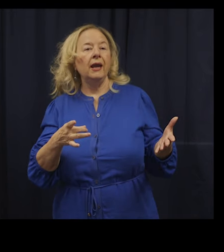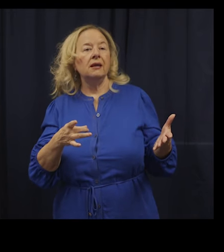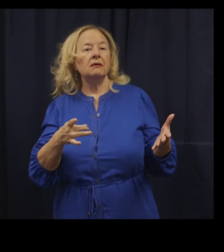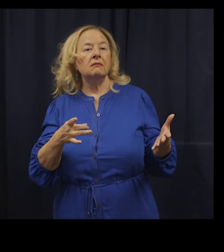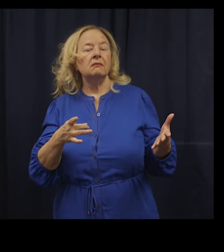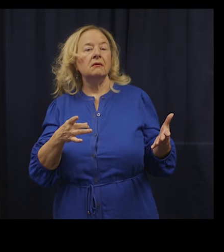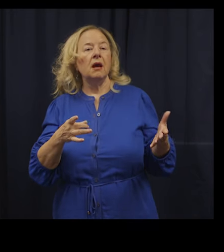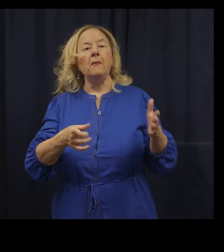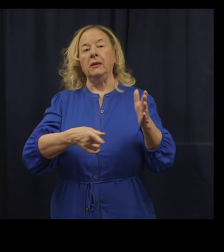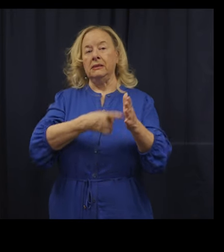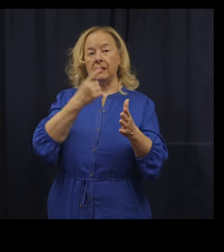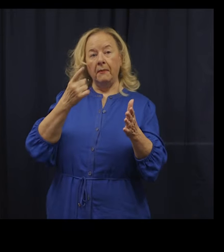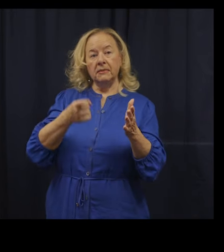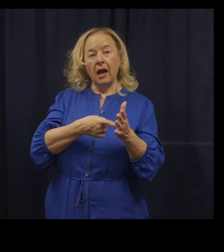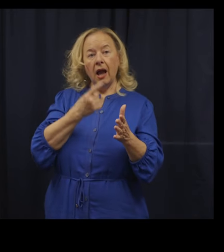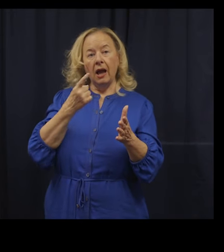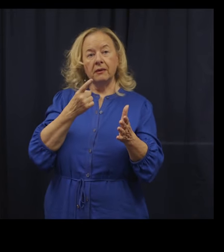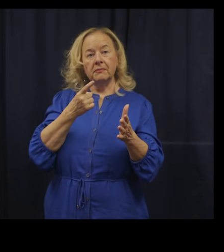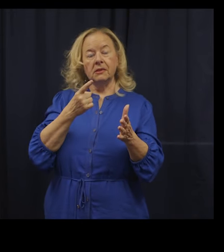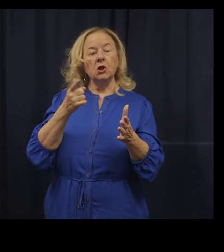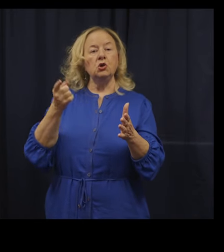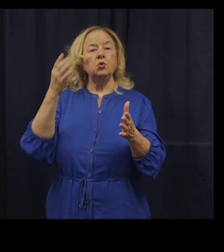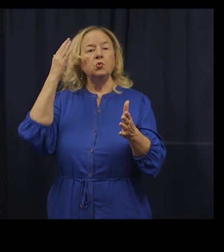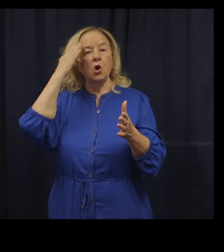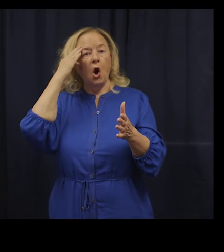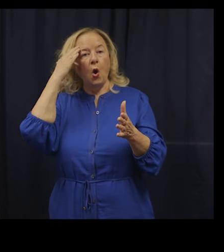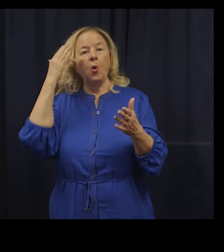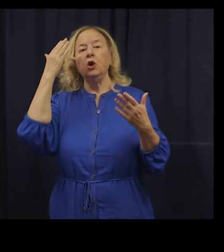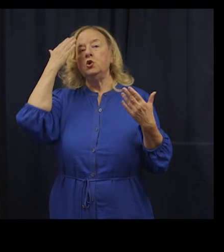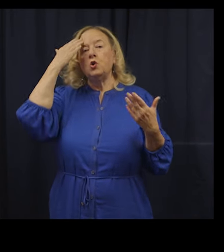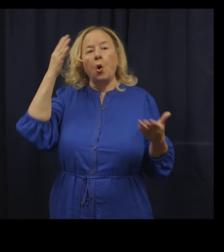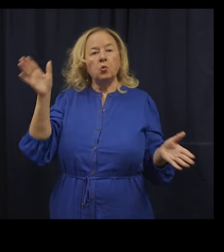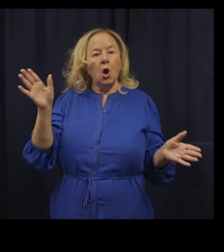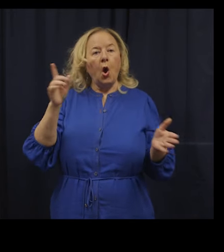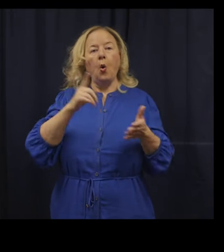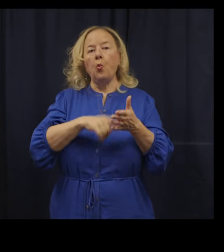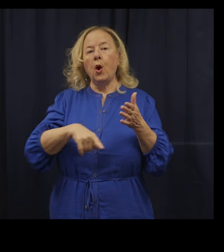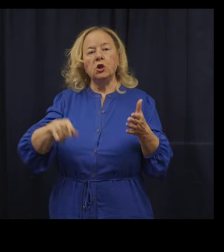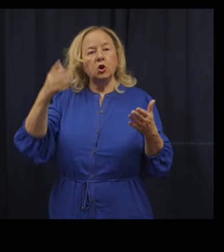But sometimes, how many of you know, you don't know what you don't know?